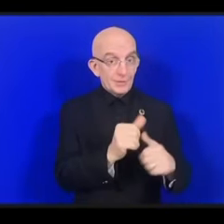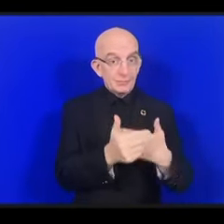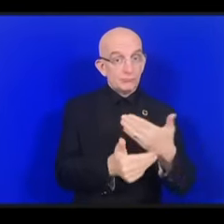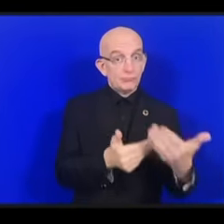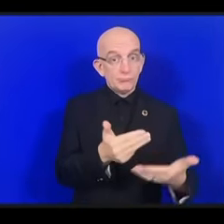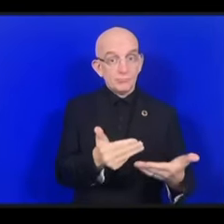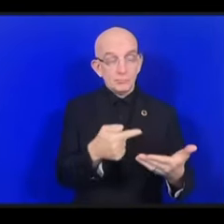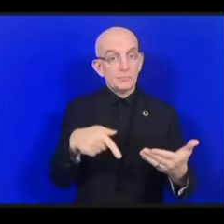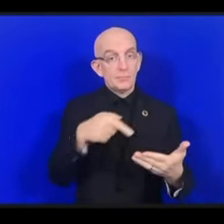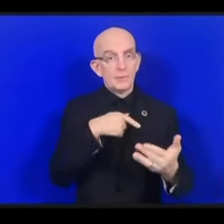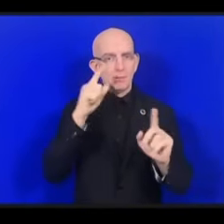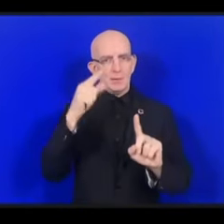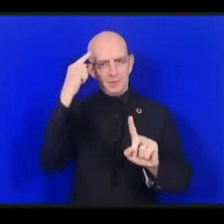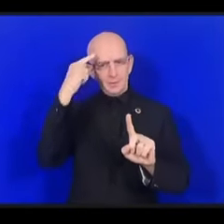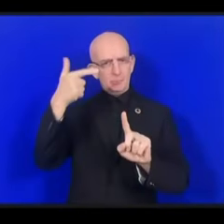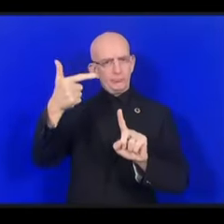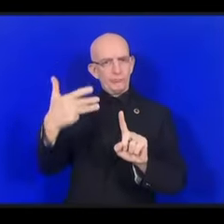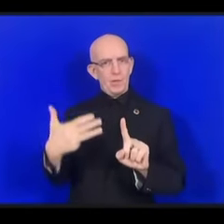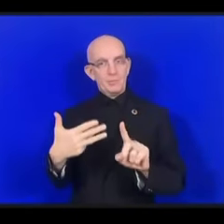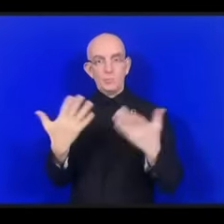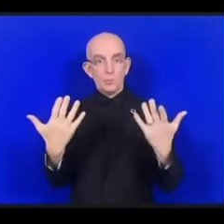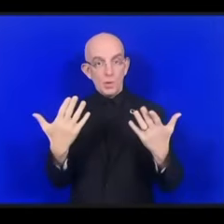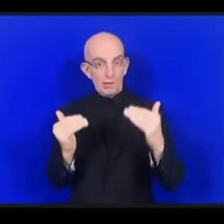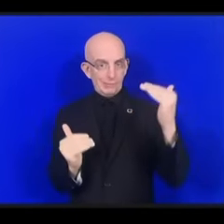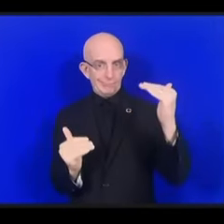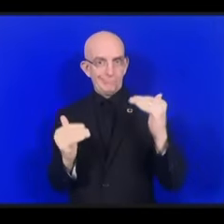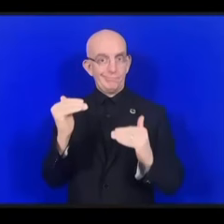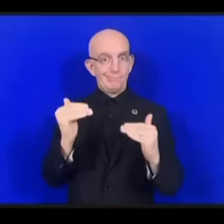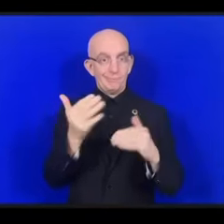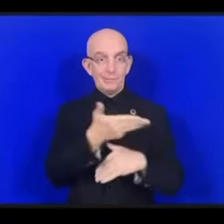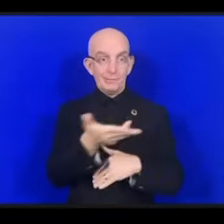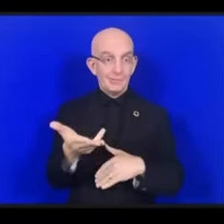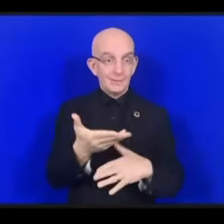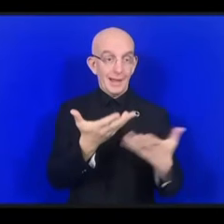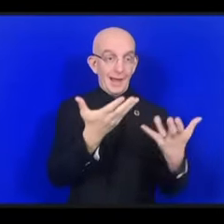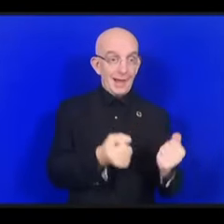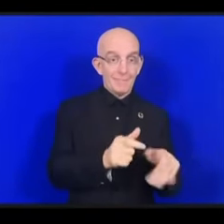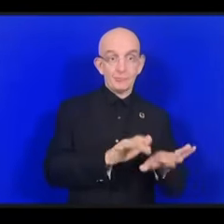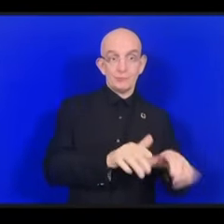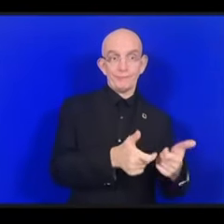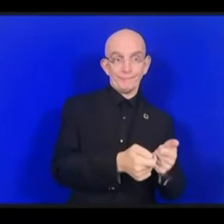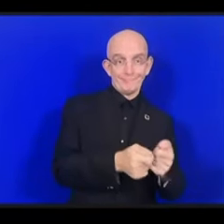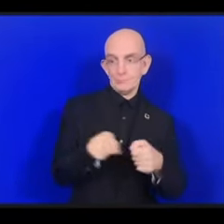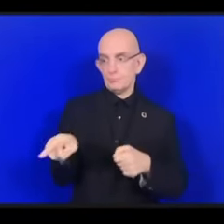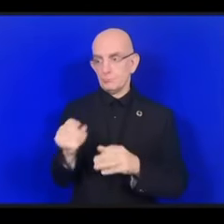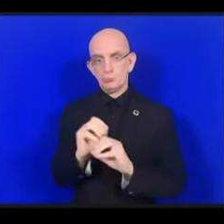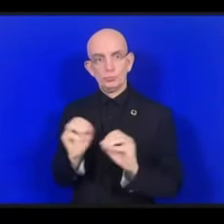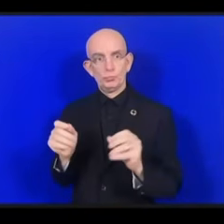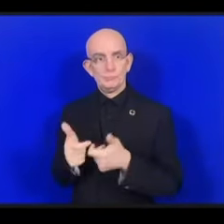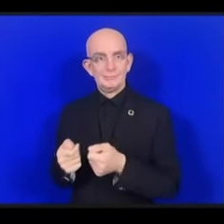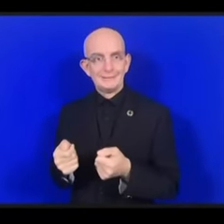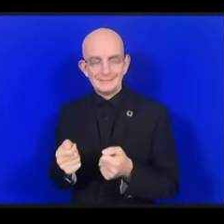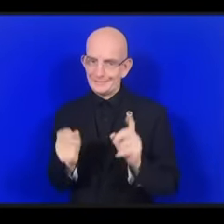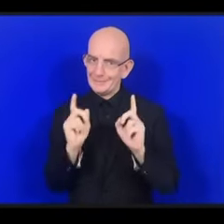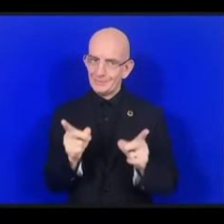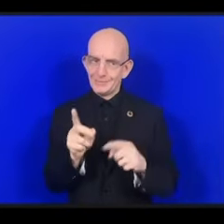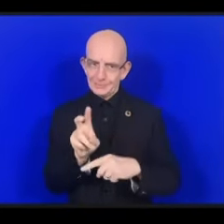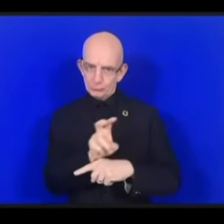disparity between technological haves and have-nots is one of the most formidable challenges of our